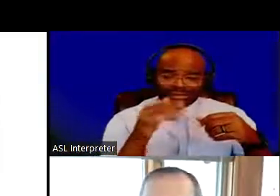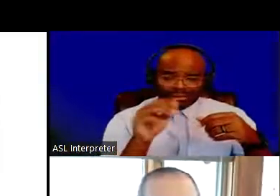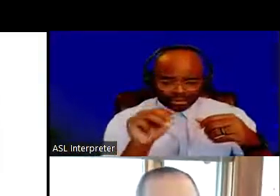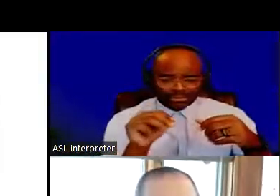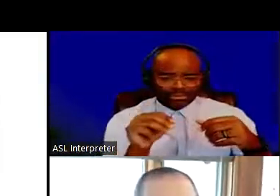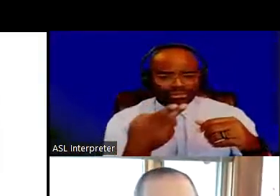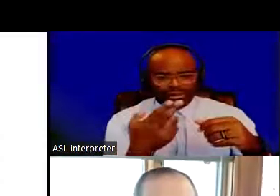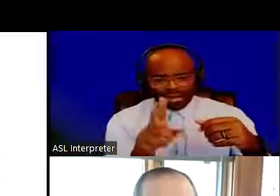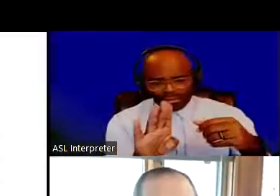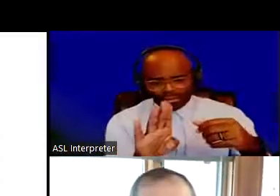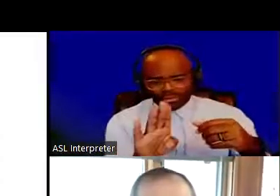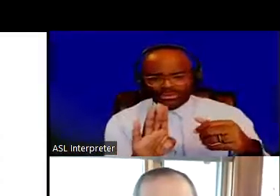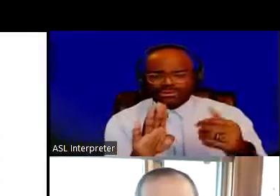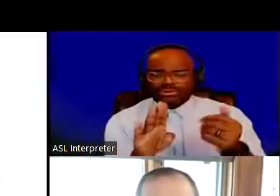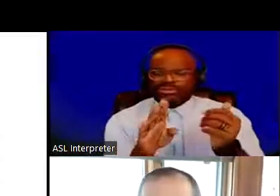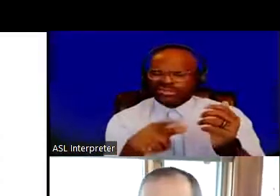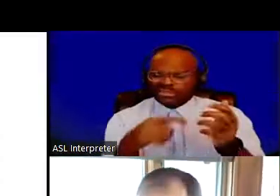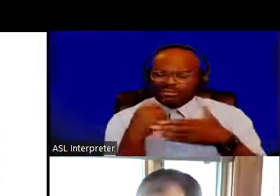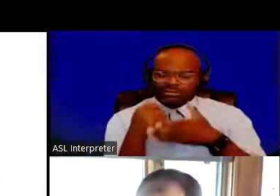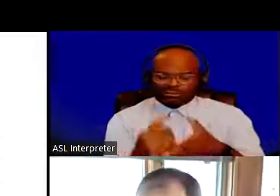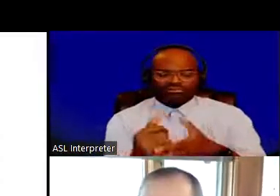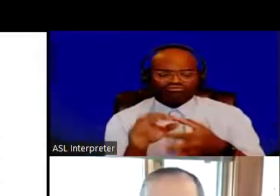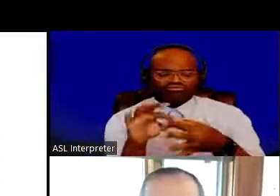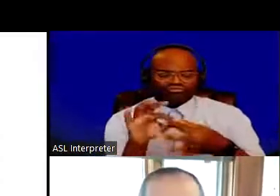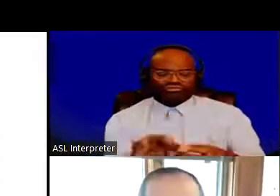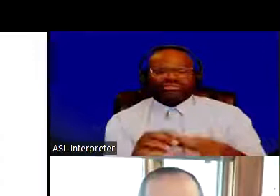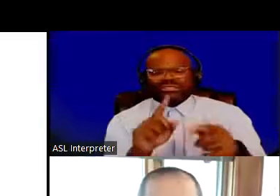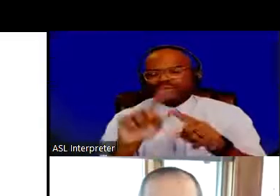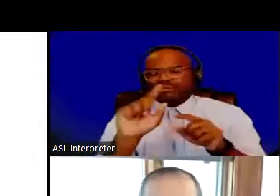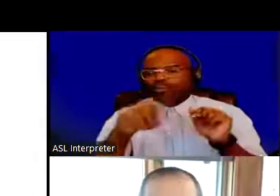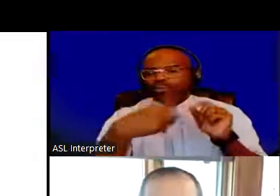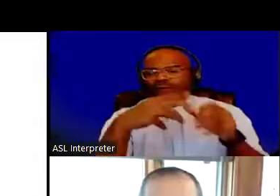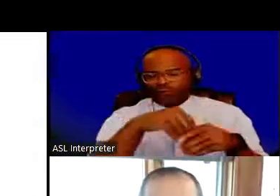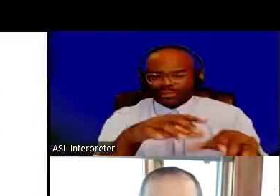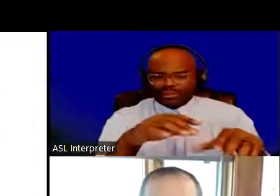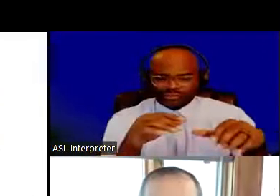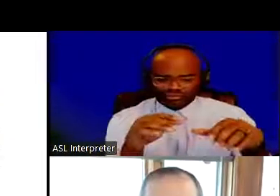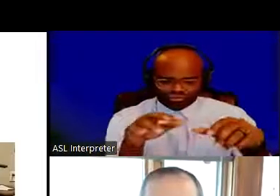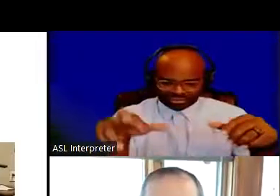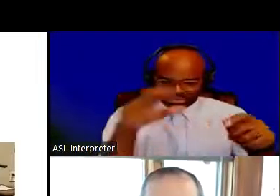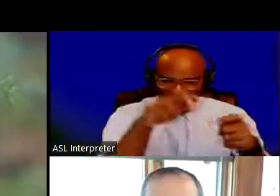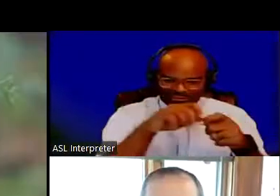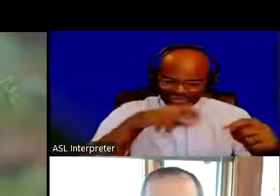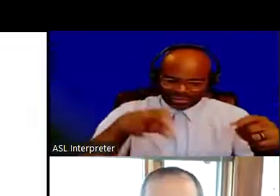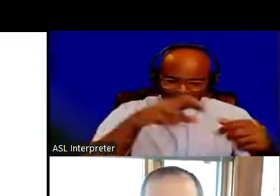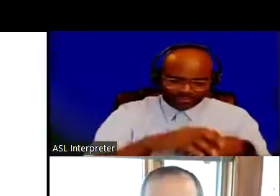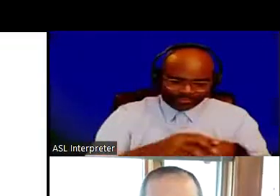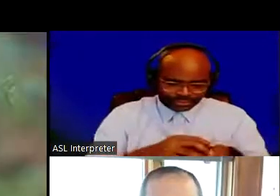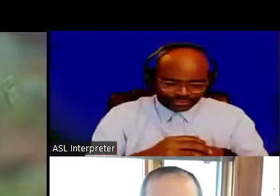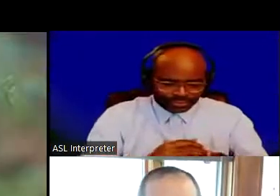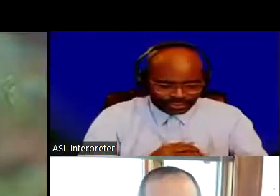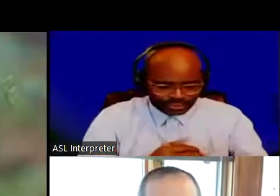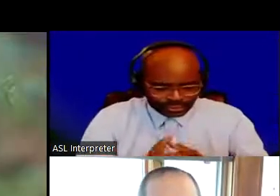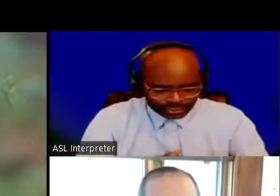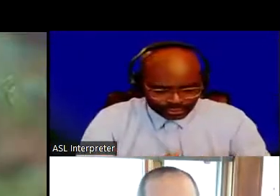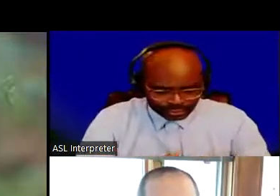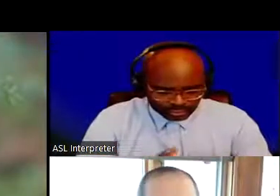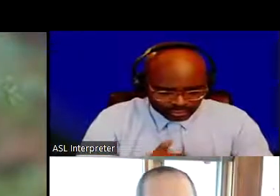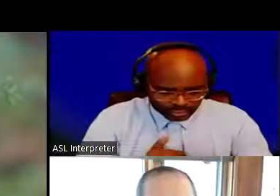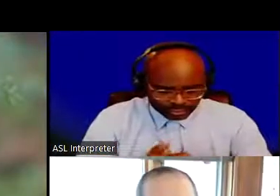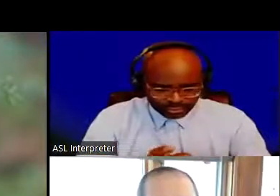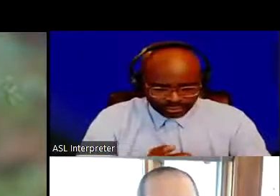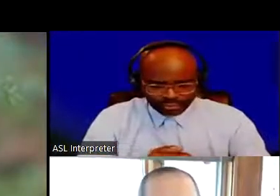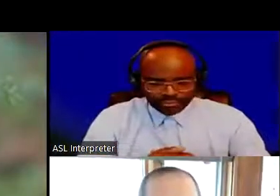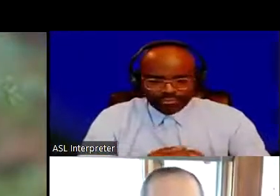to build capacity outside of those regions. So that's a little geography